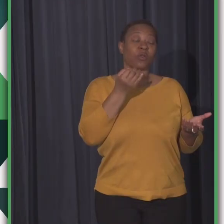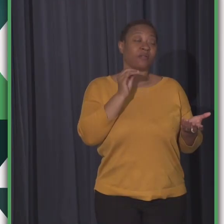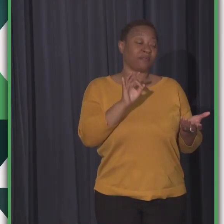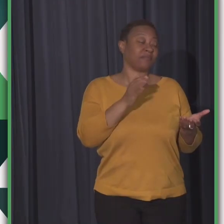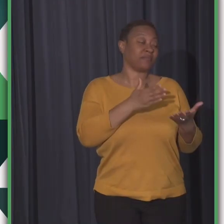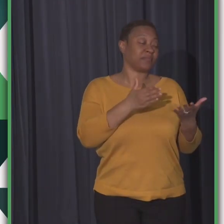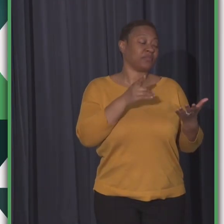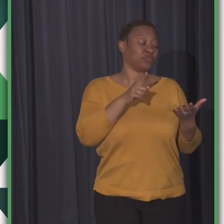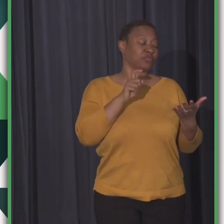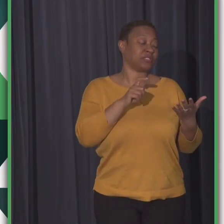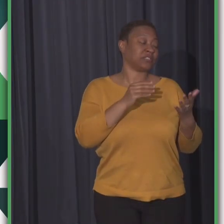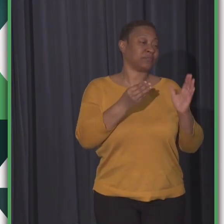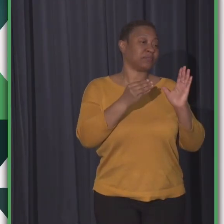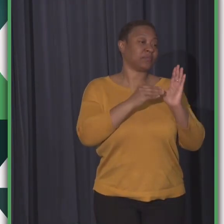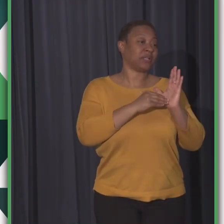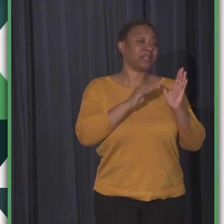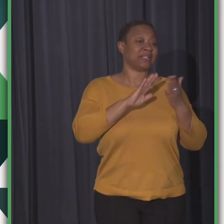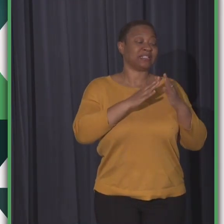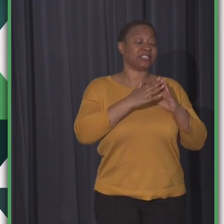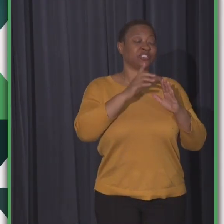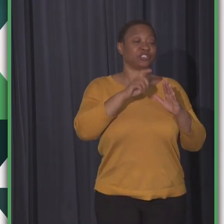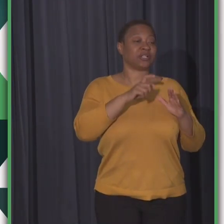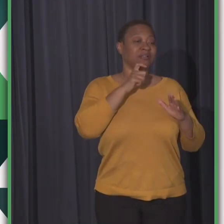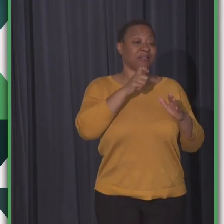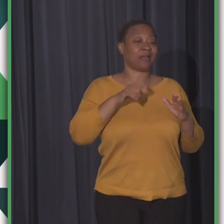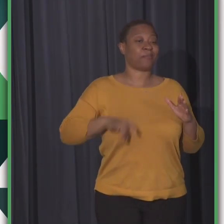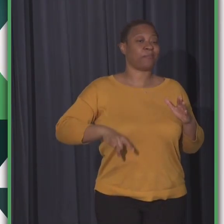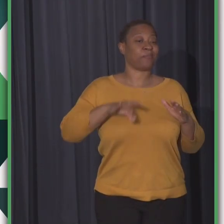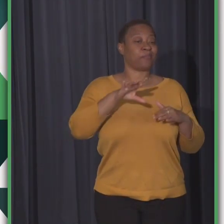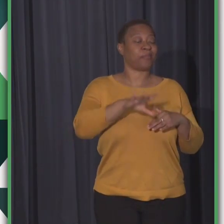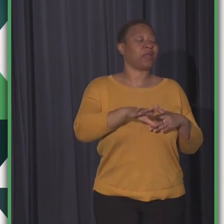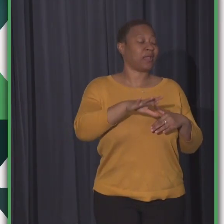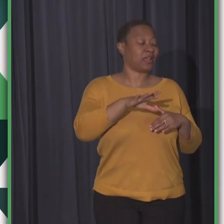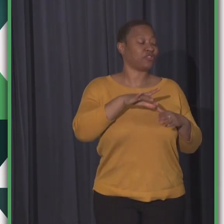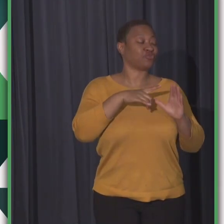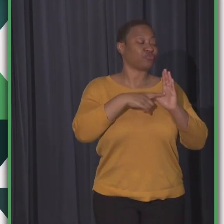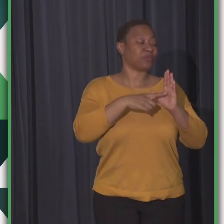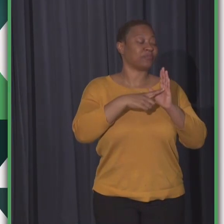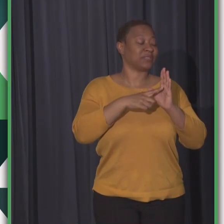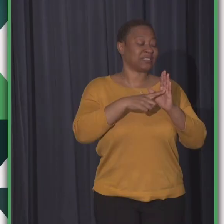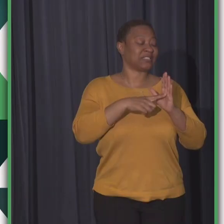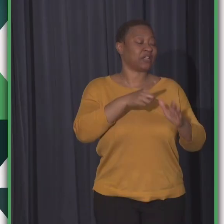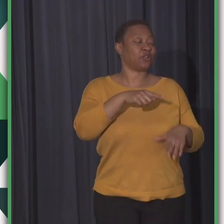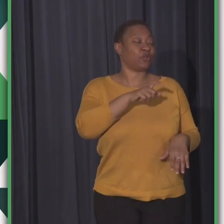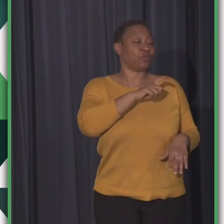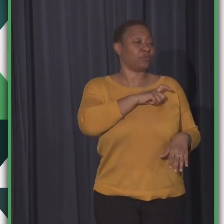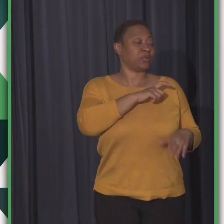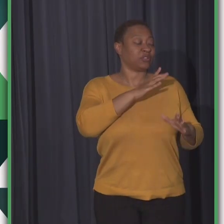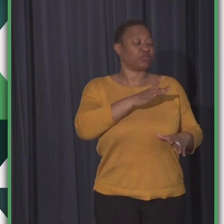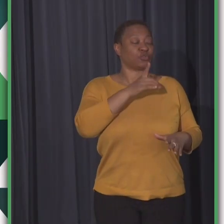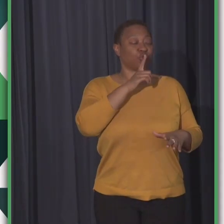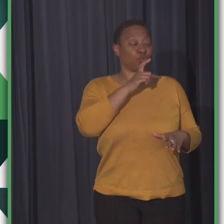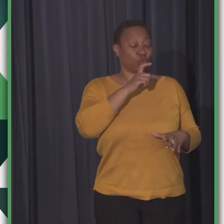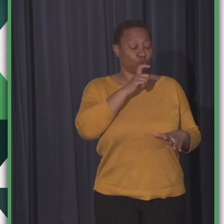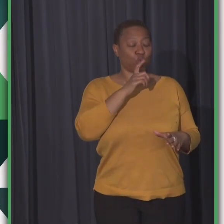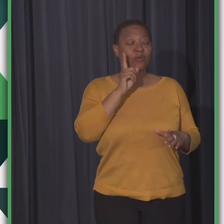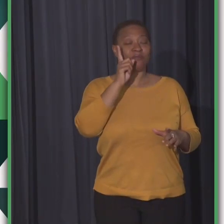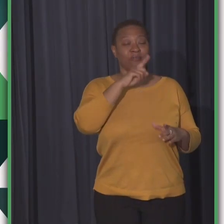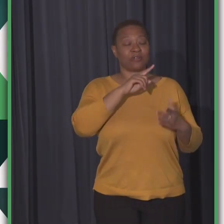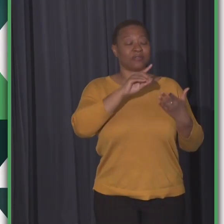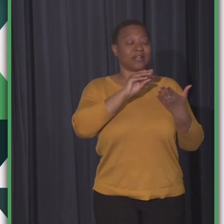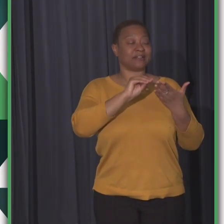that the city should not pay to represent people that falsify official documentations and lie under oath.